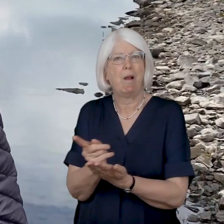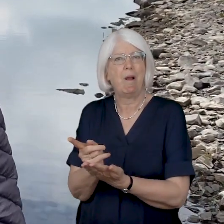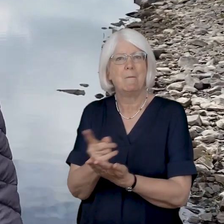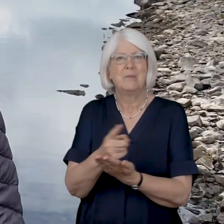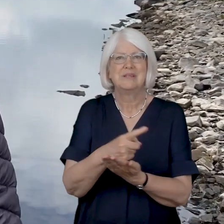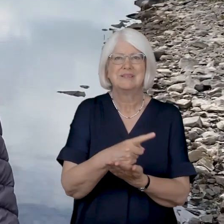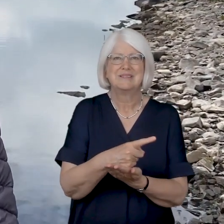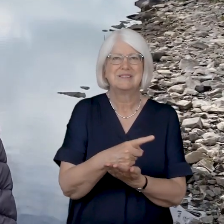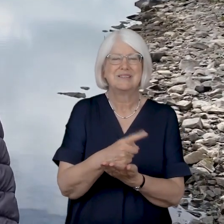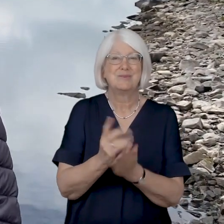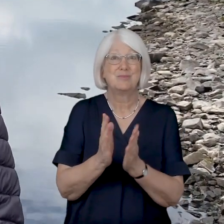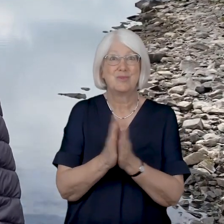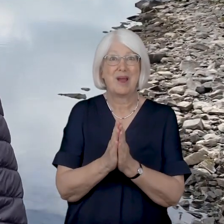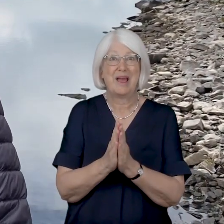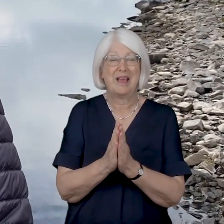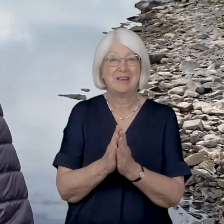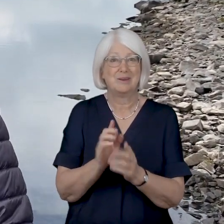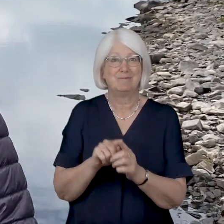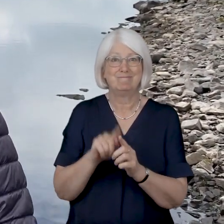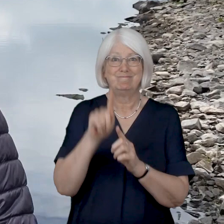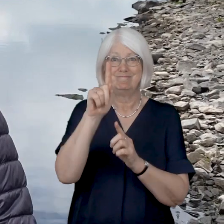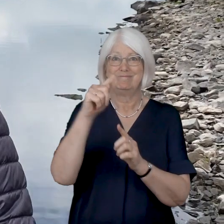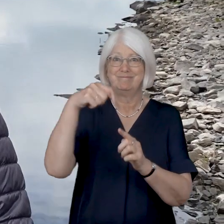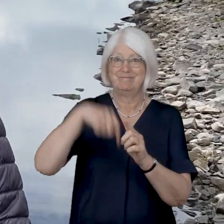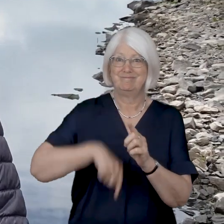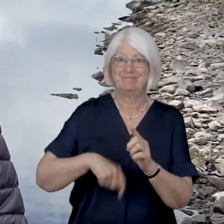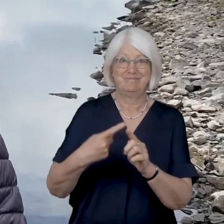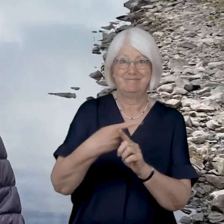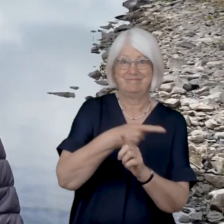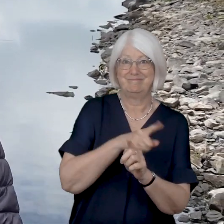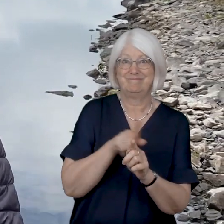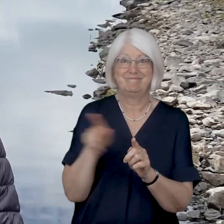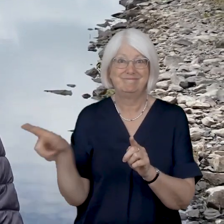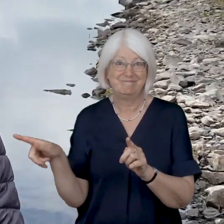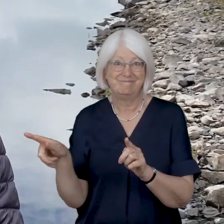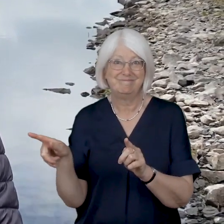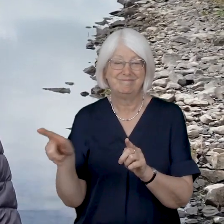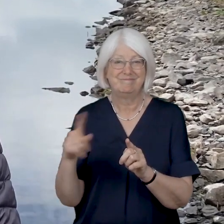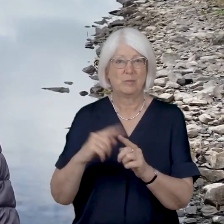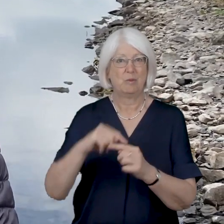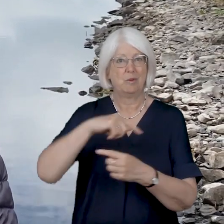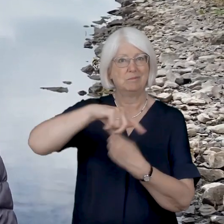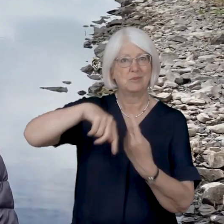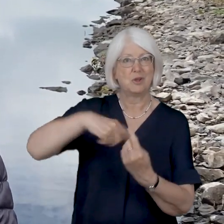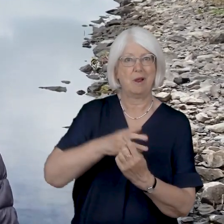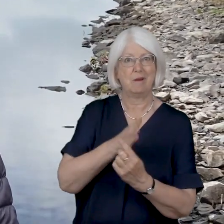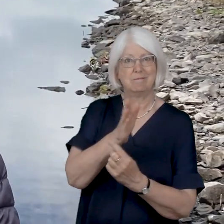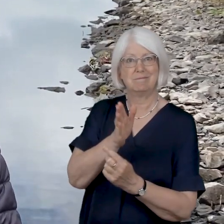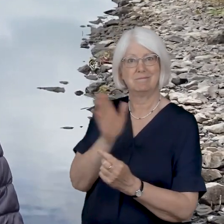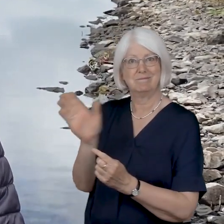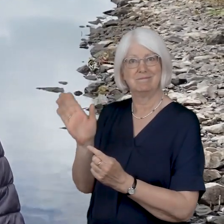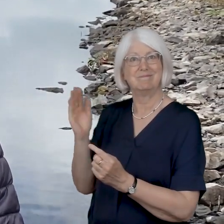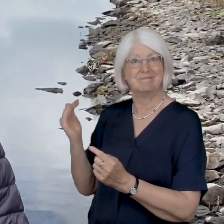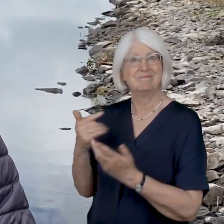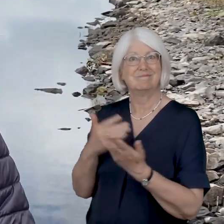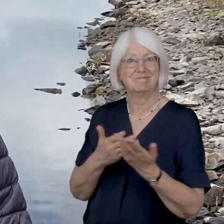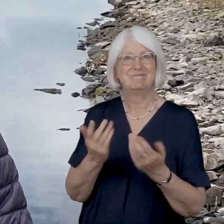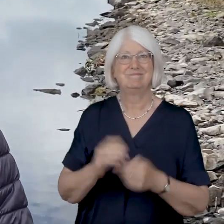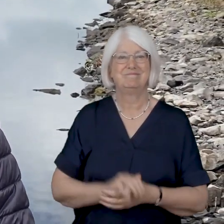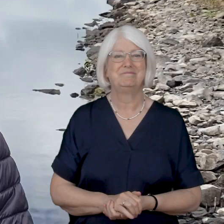to each of the four points of the compass and have a different focus and reflection for our